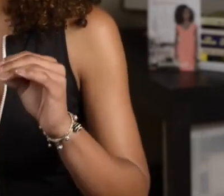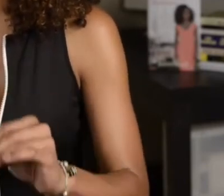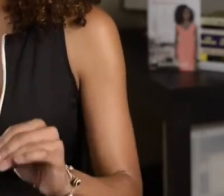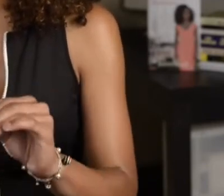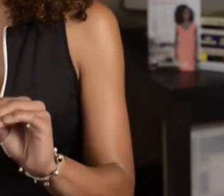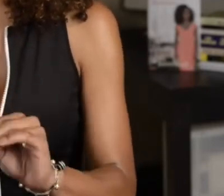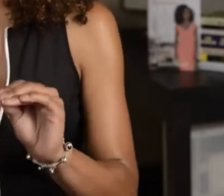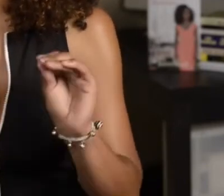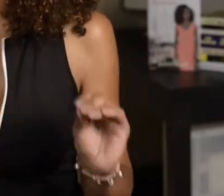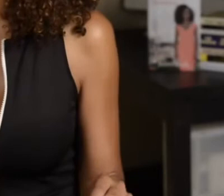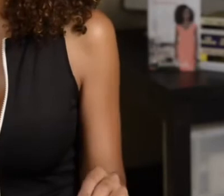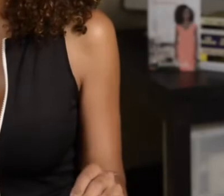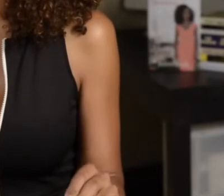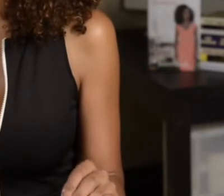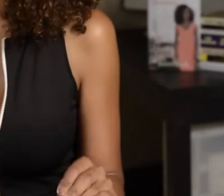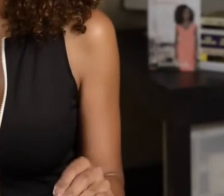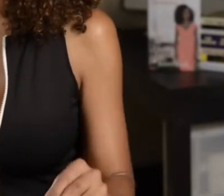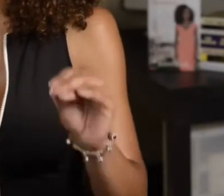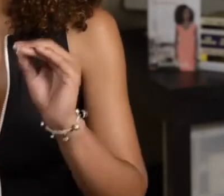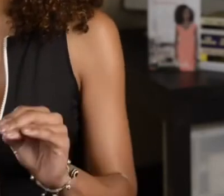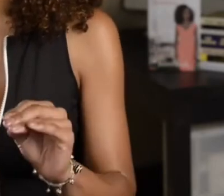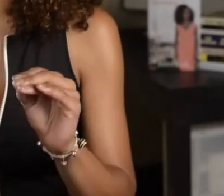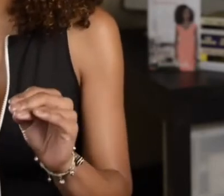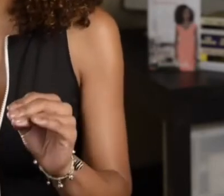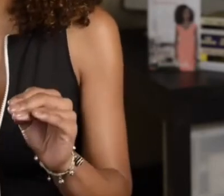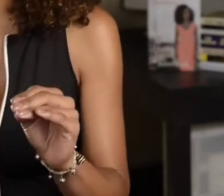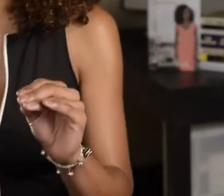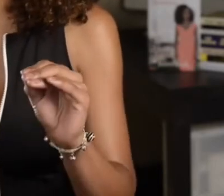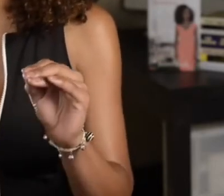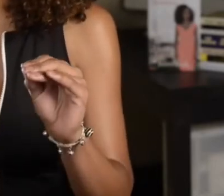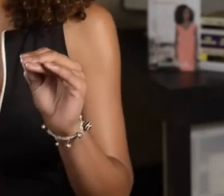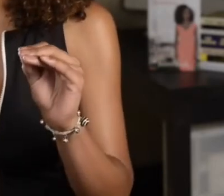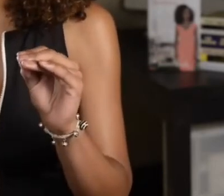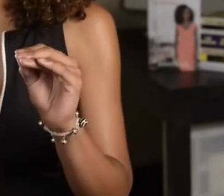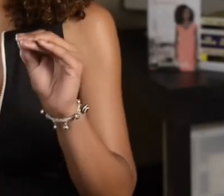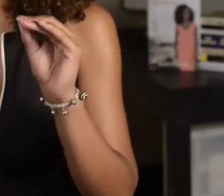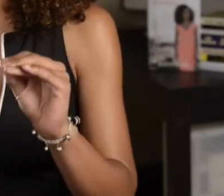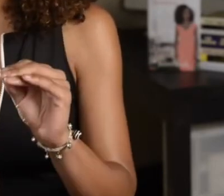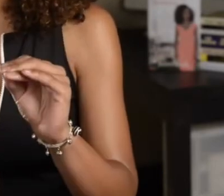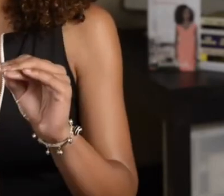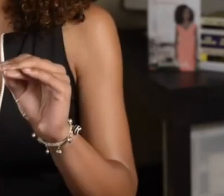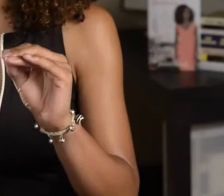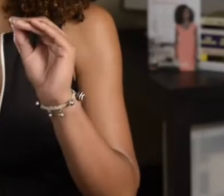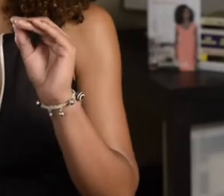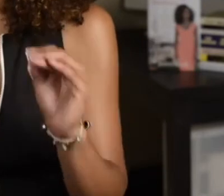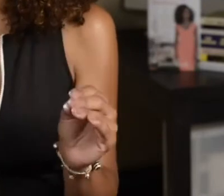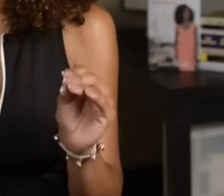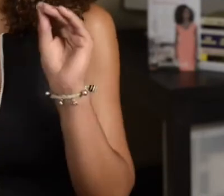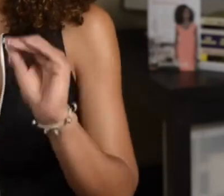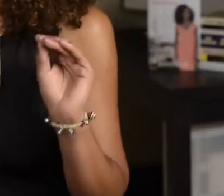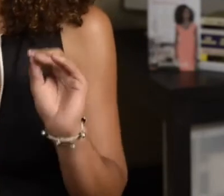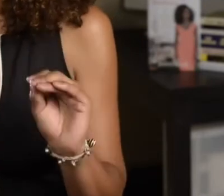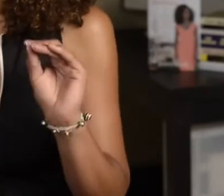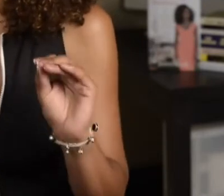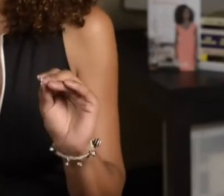passing is something that you're not, right? Passing comes off as if you're you are actively, right, because it's a verb,